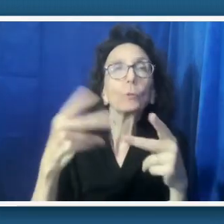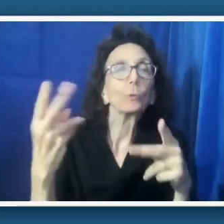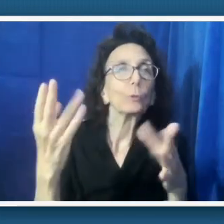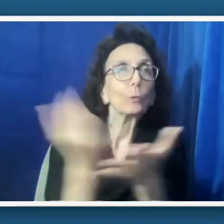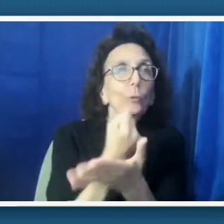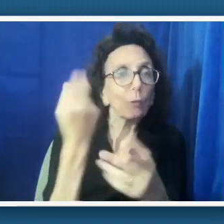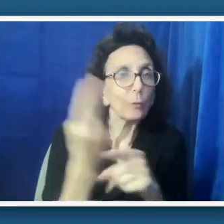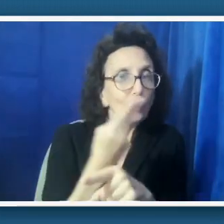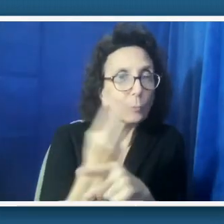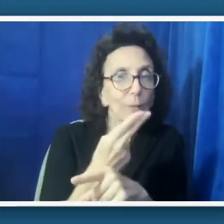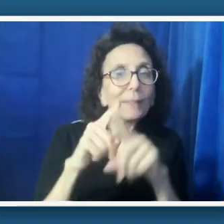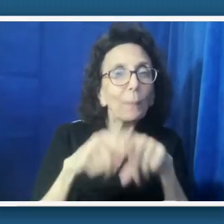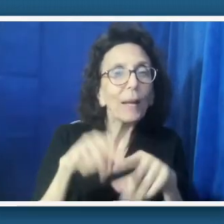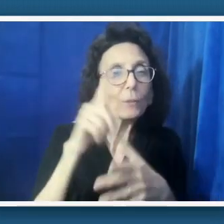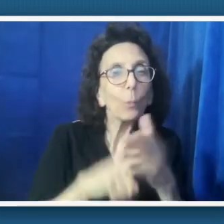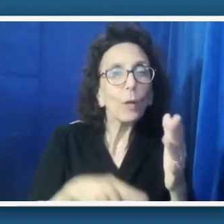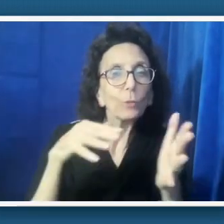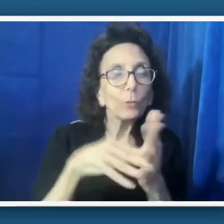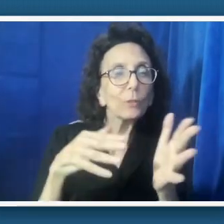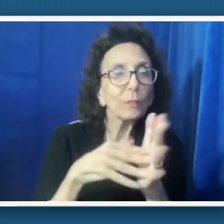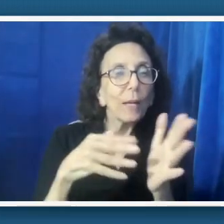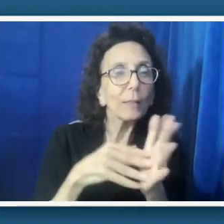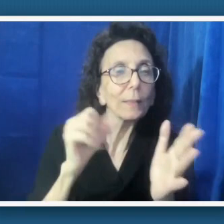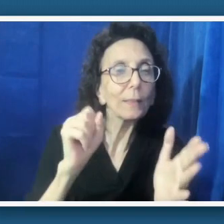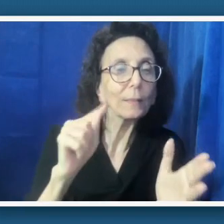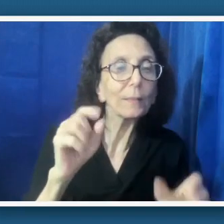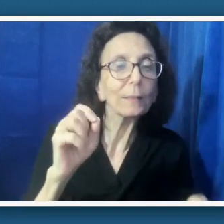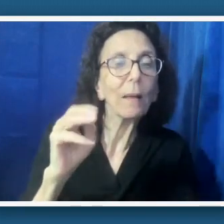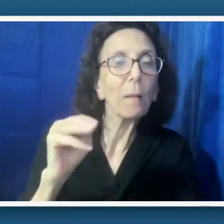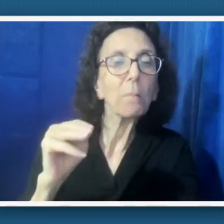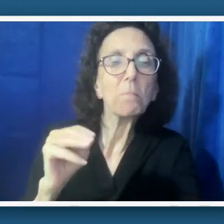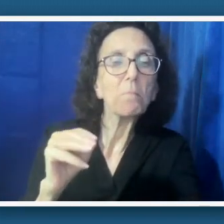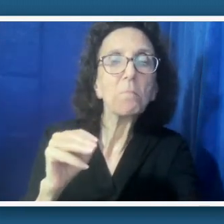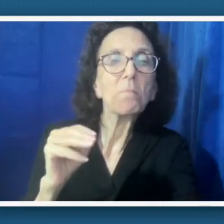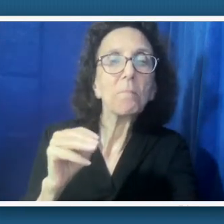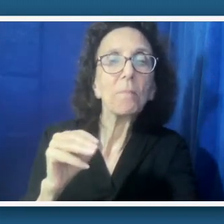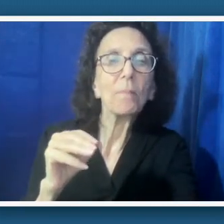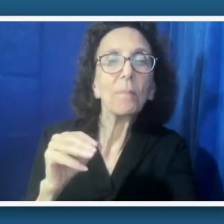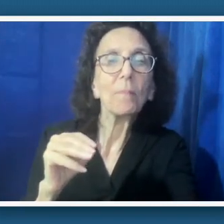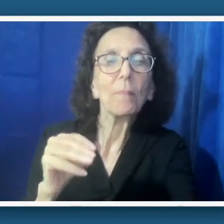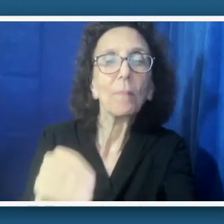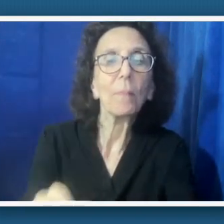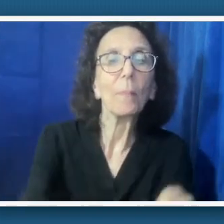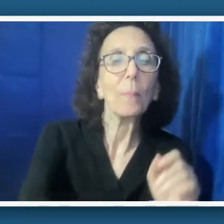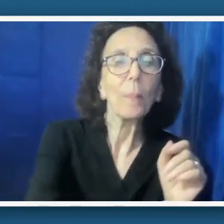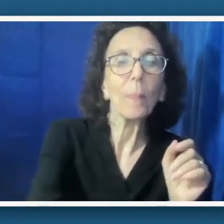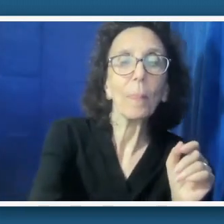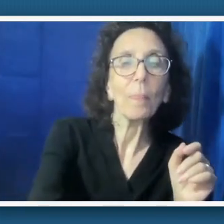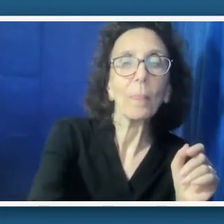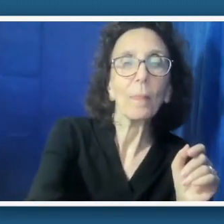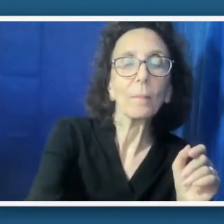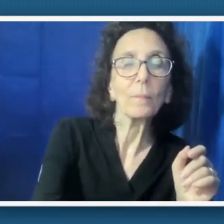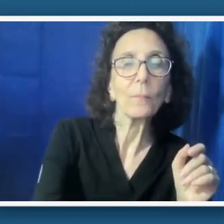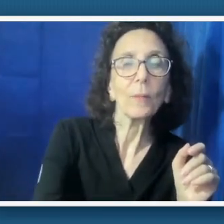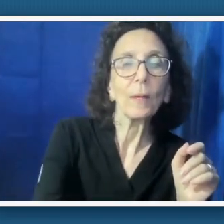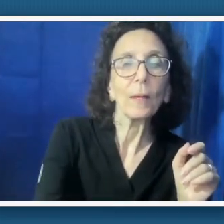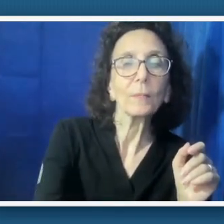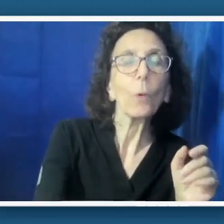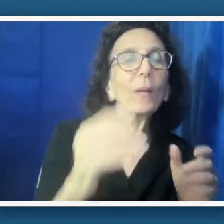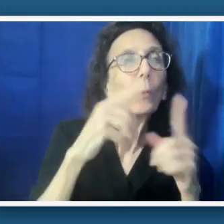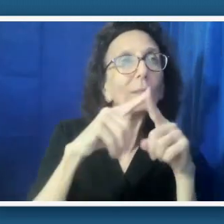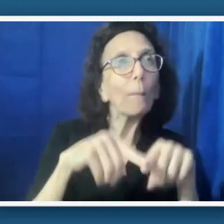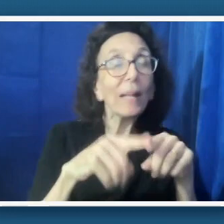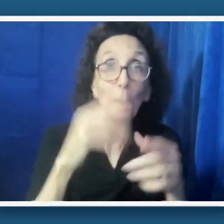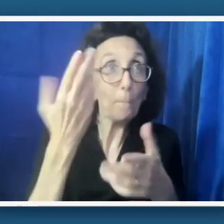what you're studying in your STEM classroom. There's certainly going to be some connections to that topic actually portrayed on the images themselves.